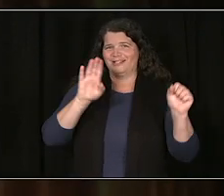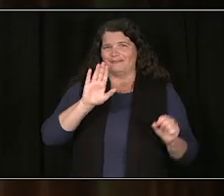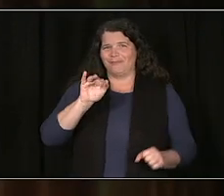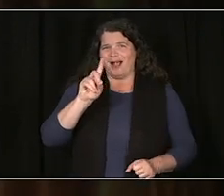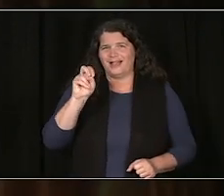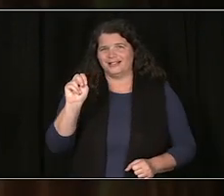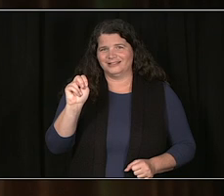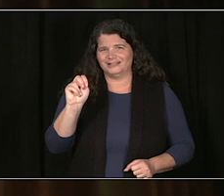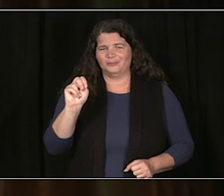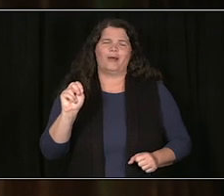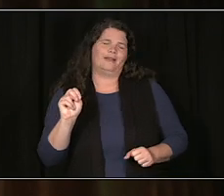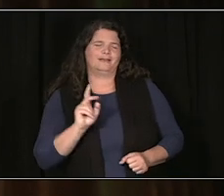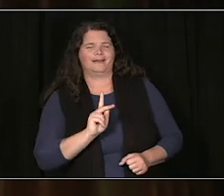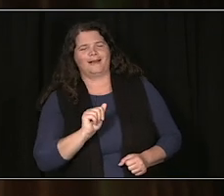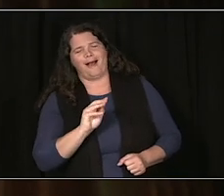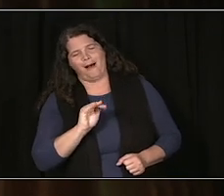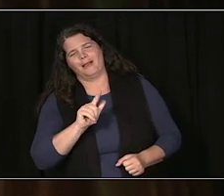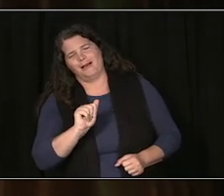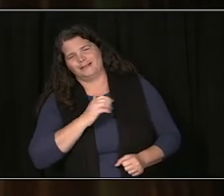Well, Kamala's my boss, but